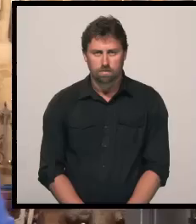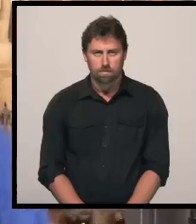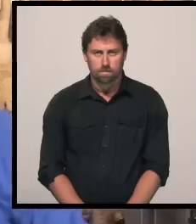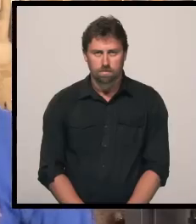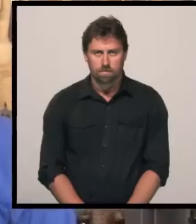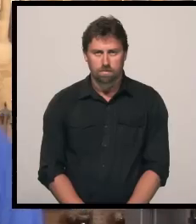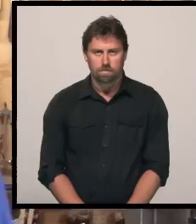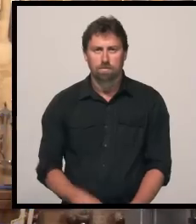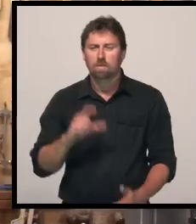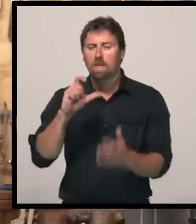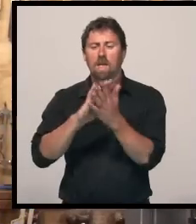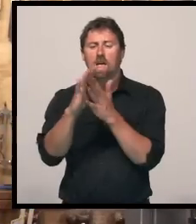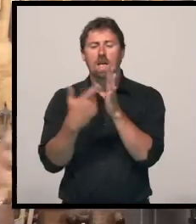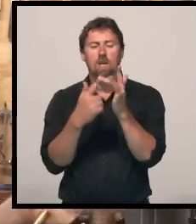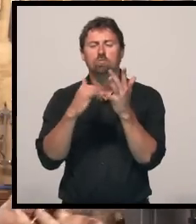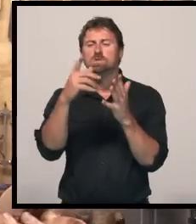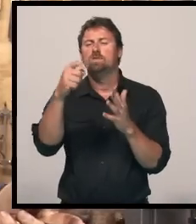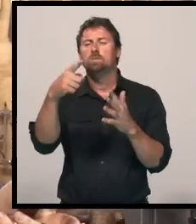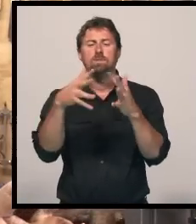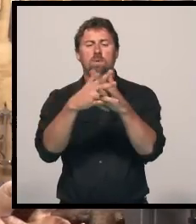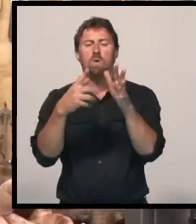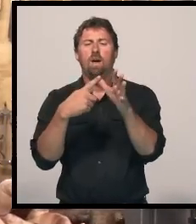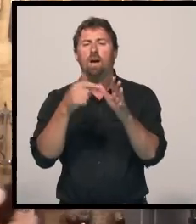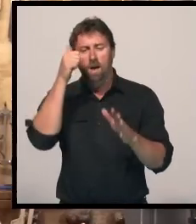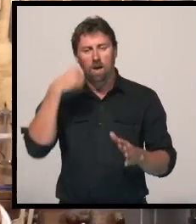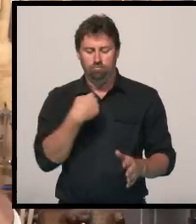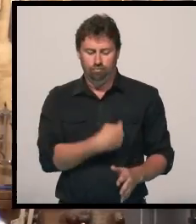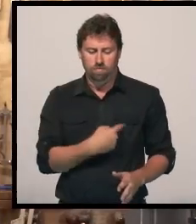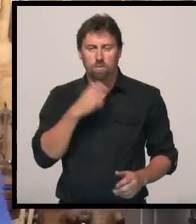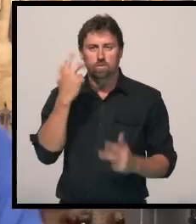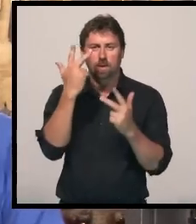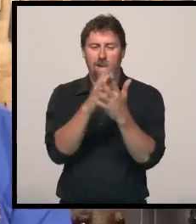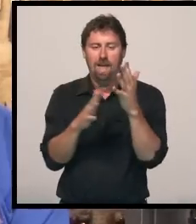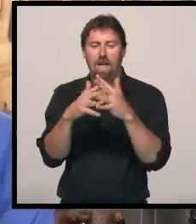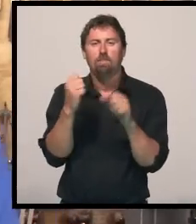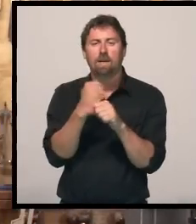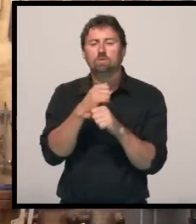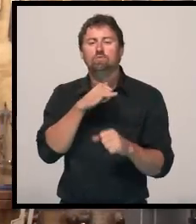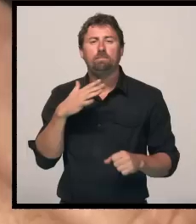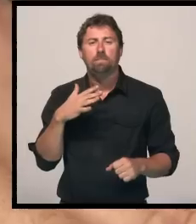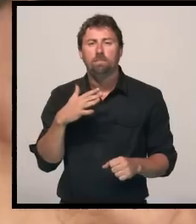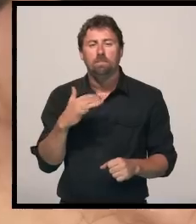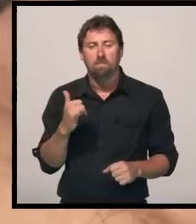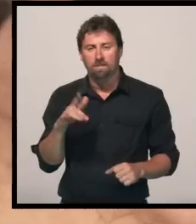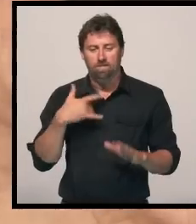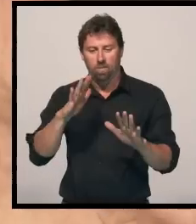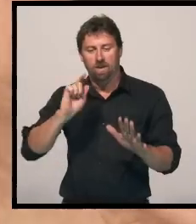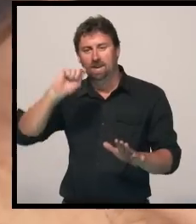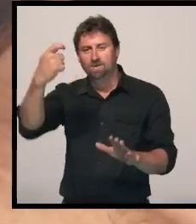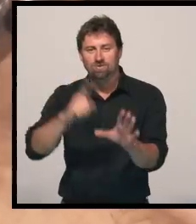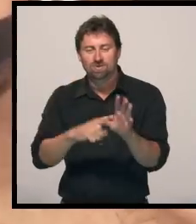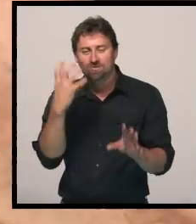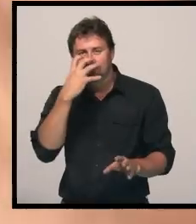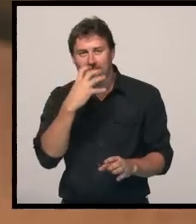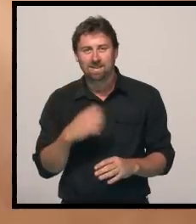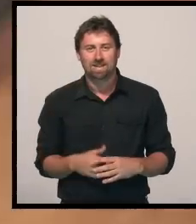And Chris from WA, I know I promised I'd show you how to sharpen chisels this episode, but I'm sorry, it might have to wait till next season. Always make sure your